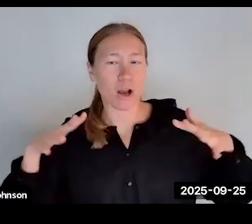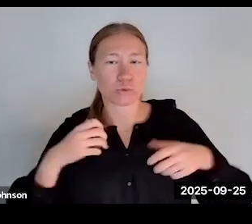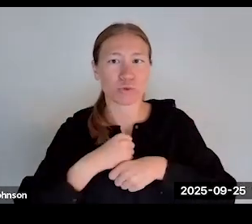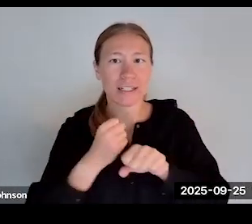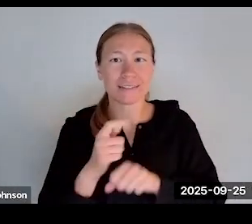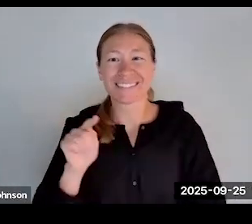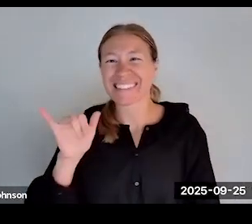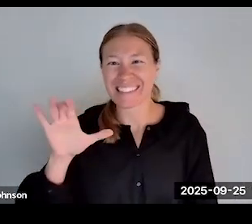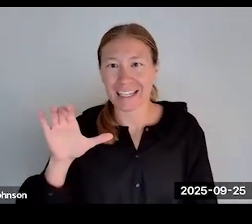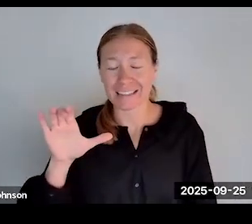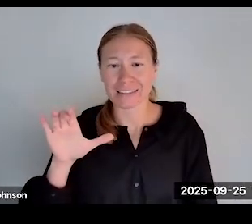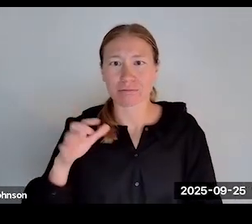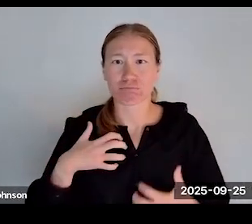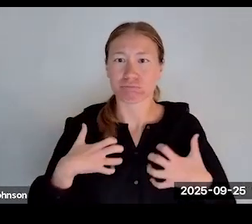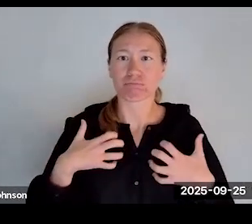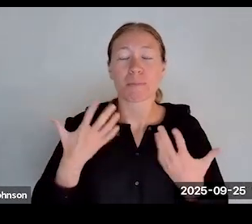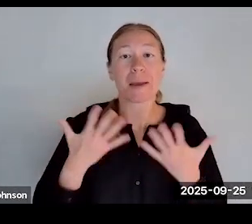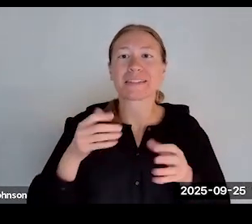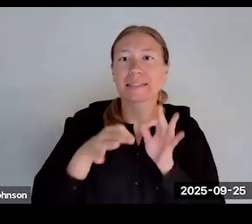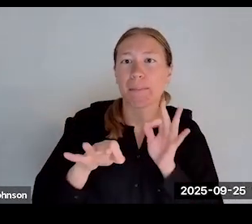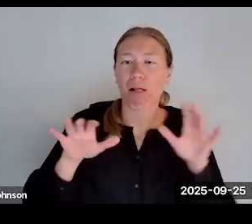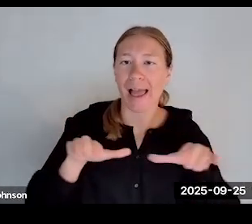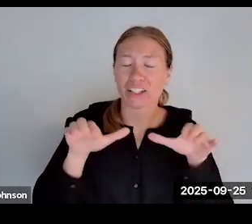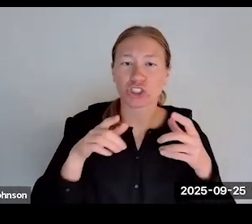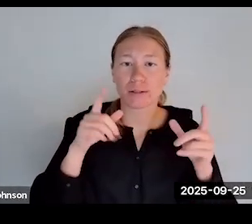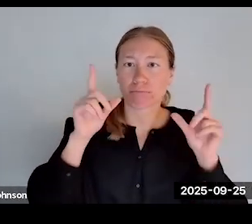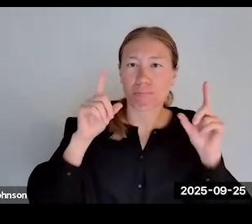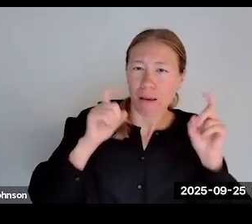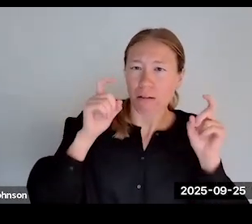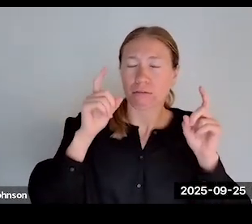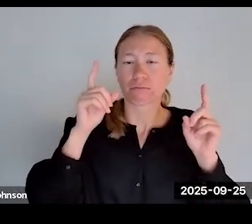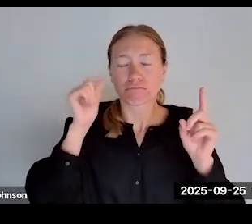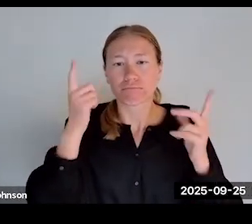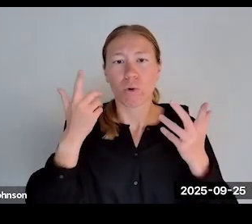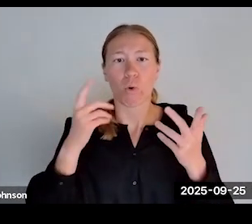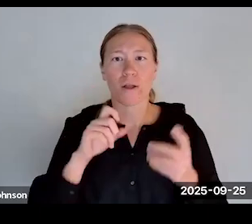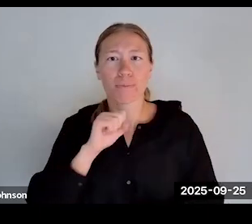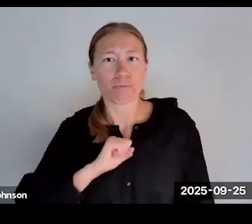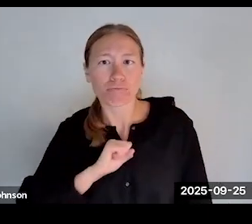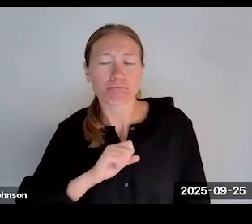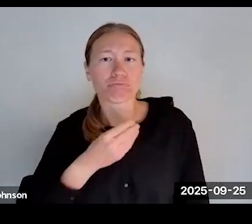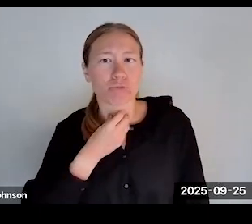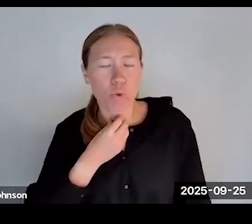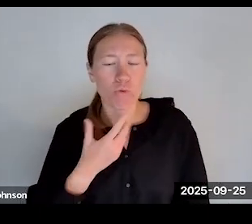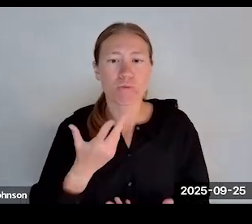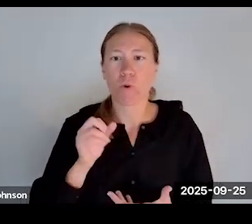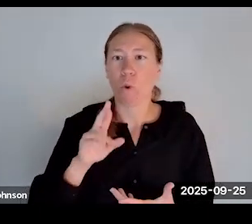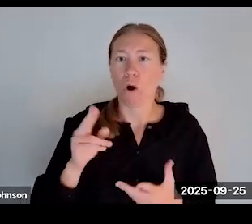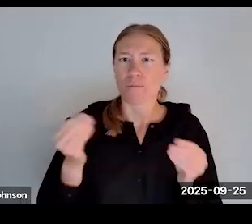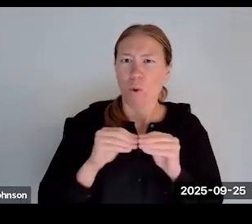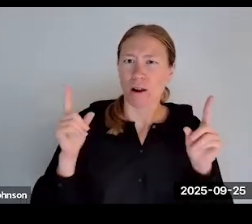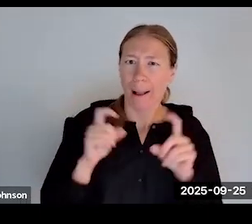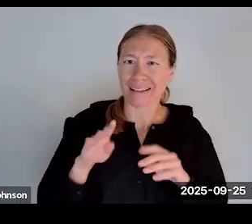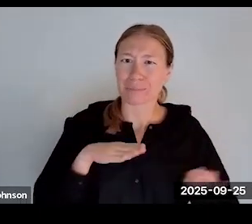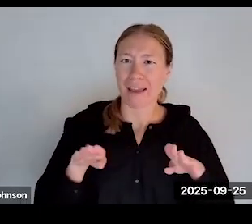can range from simple actions like blinking or throat clearing to more complex behaviors. In academic and